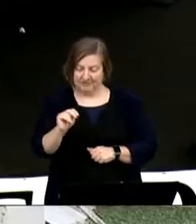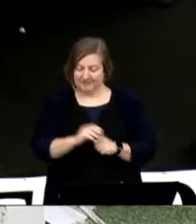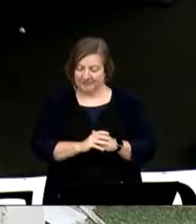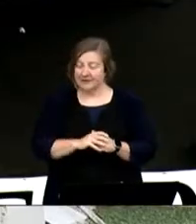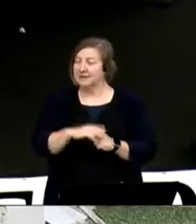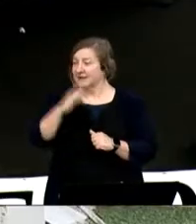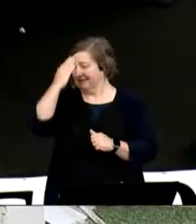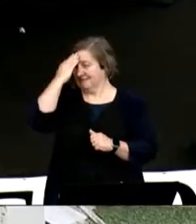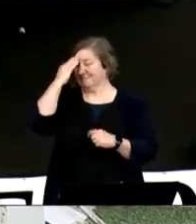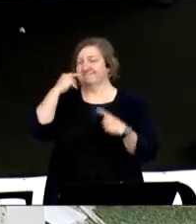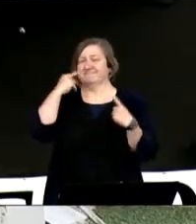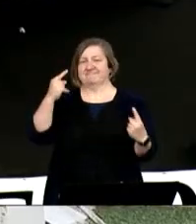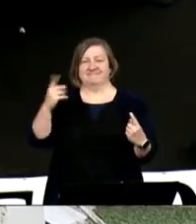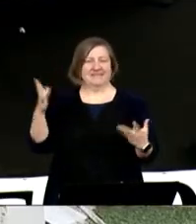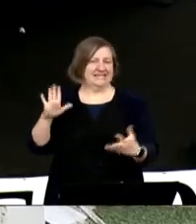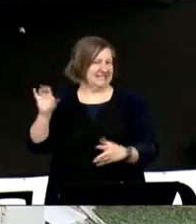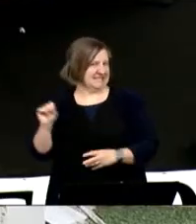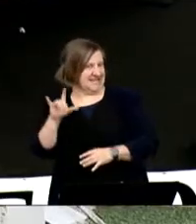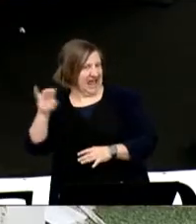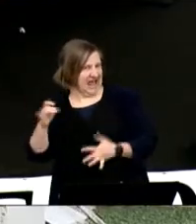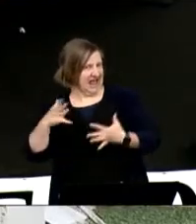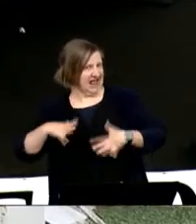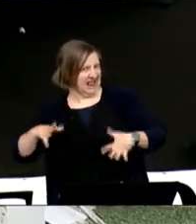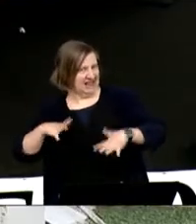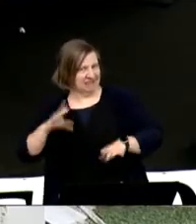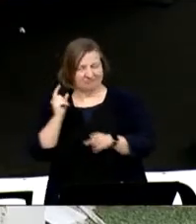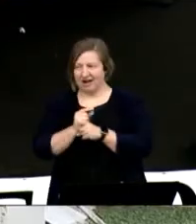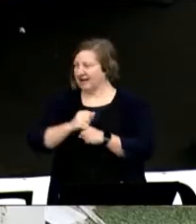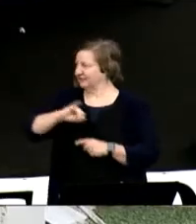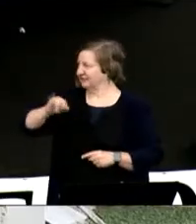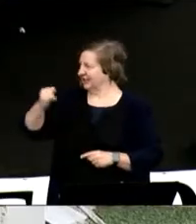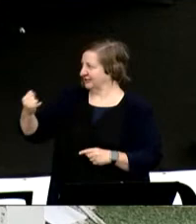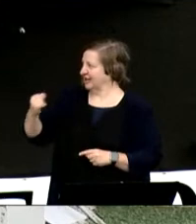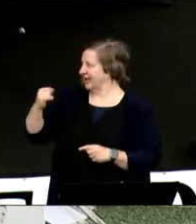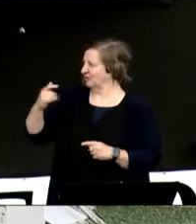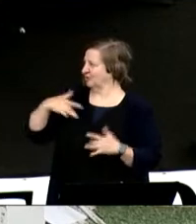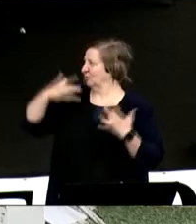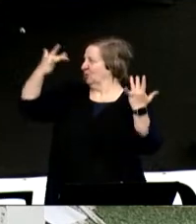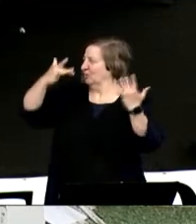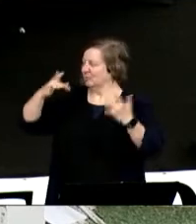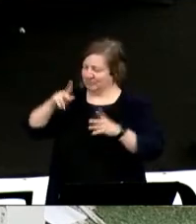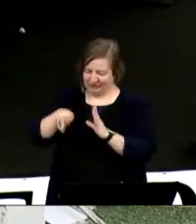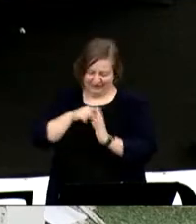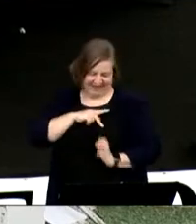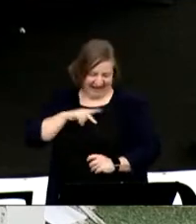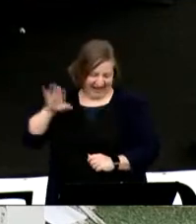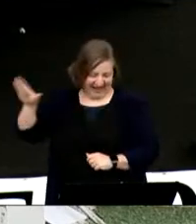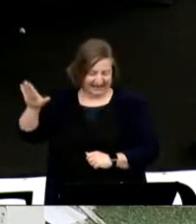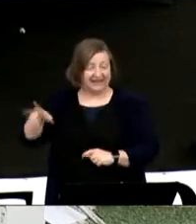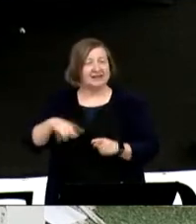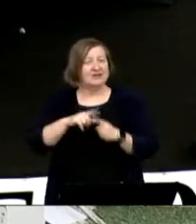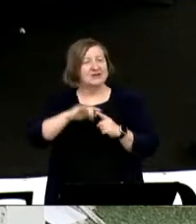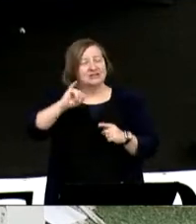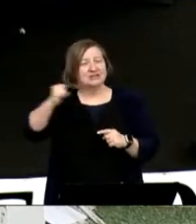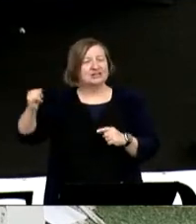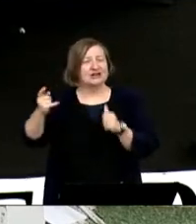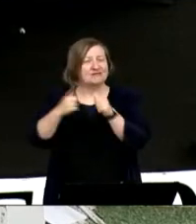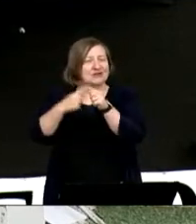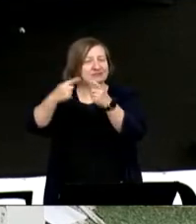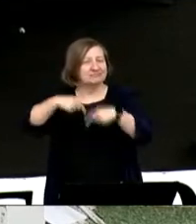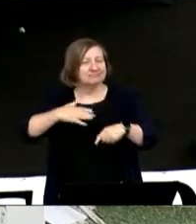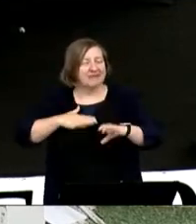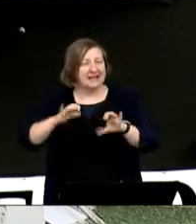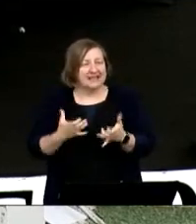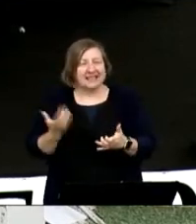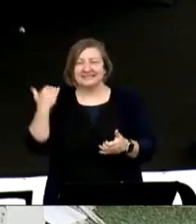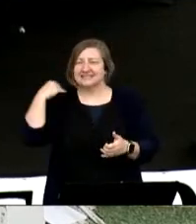for his sense of style, right, J.J., an upbeat personality. When J.J. first came to my class